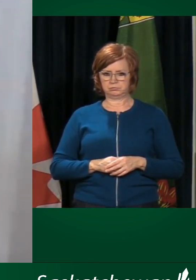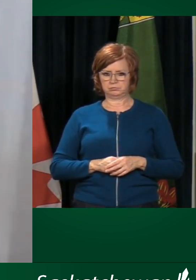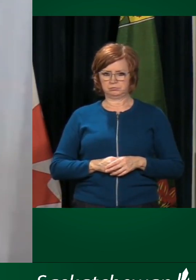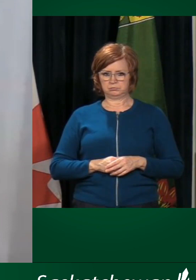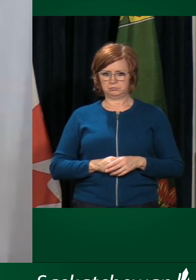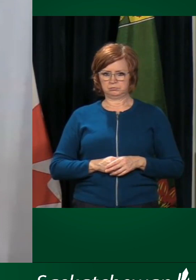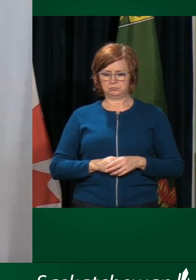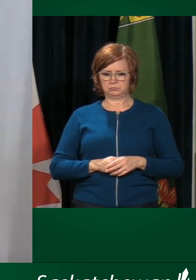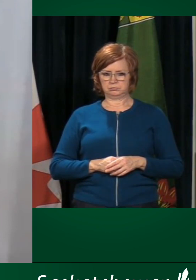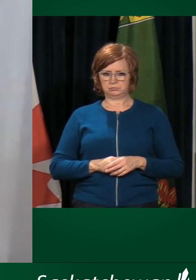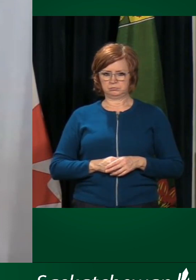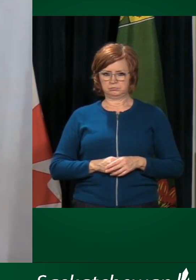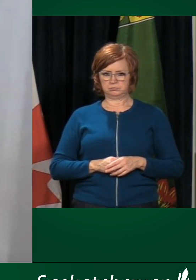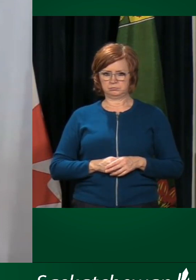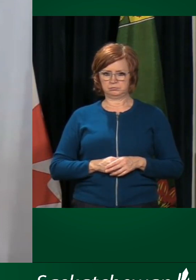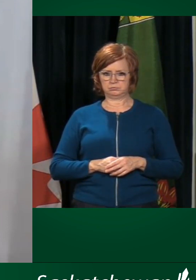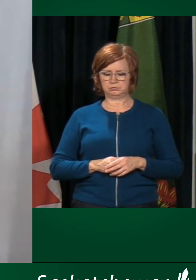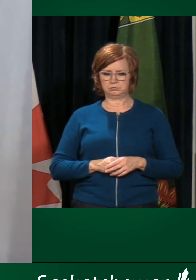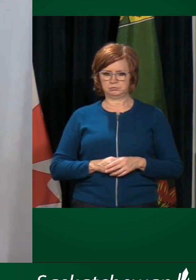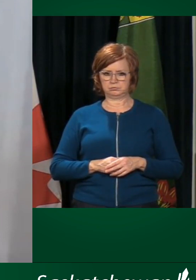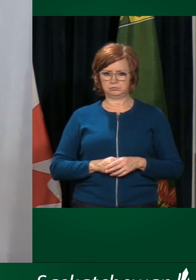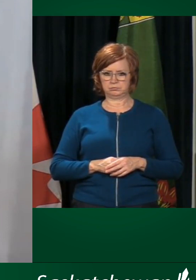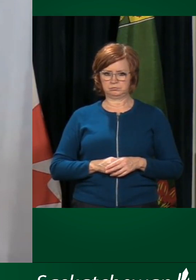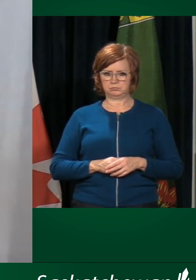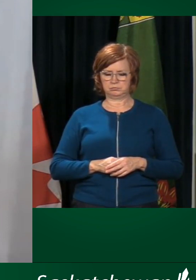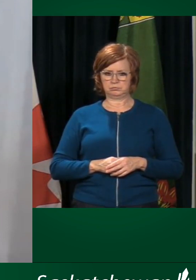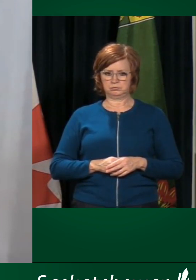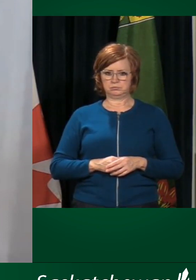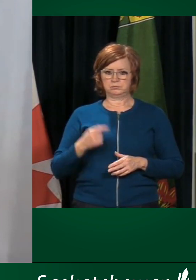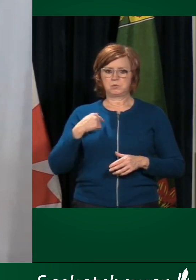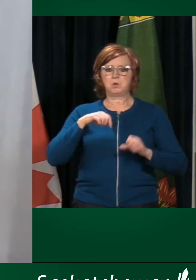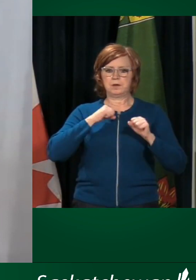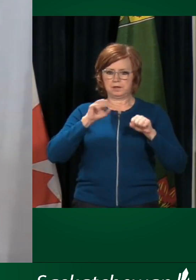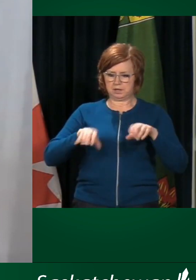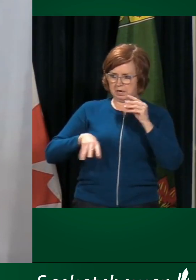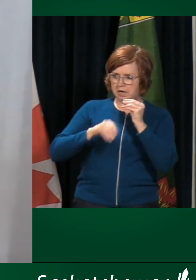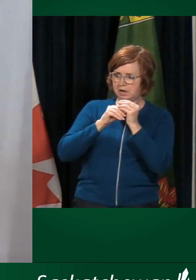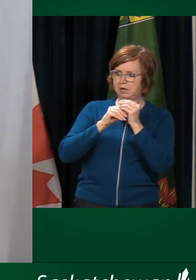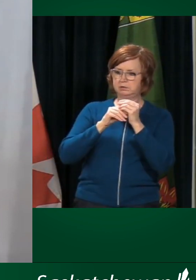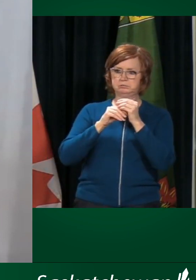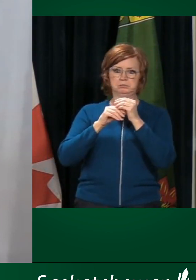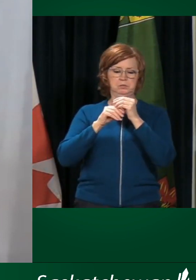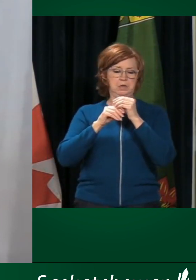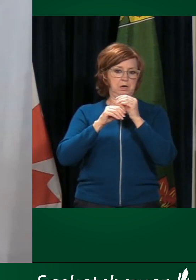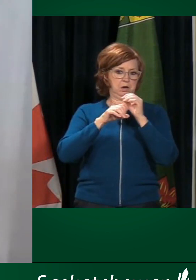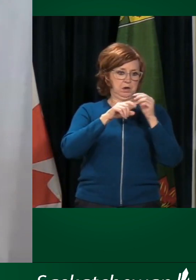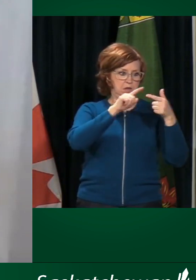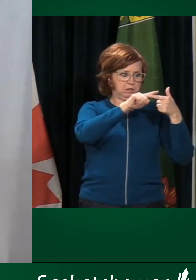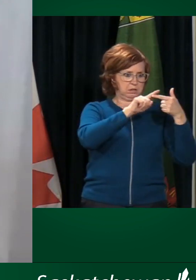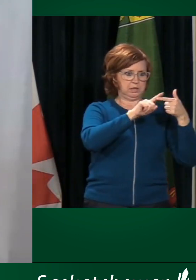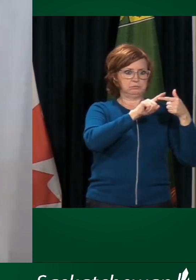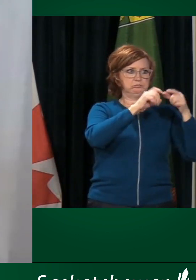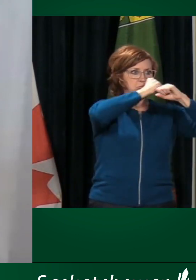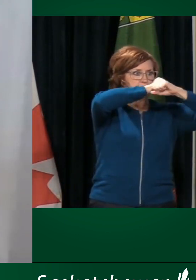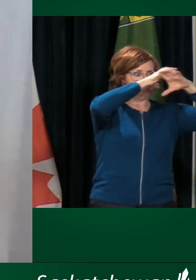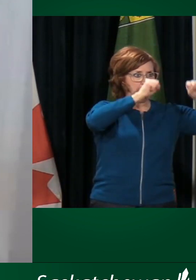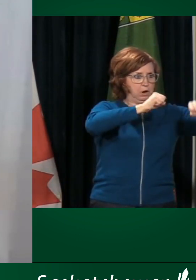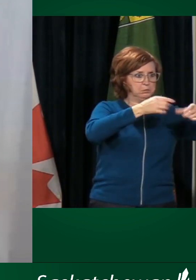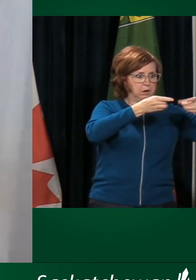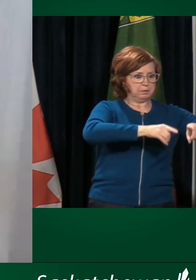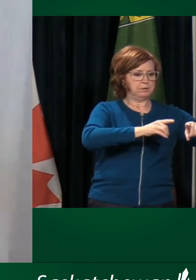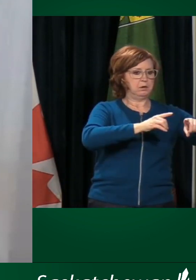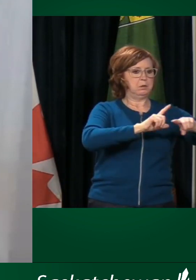on, in the what-if scenarios, we can add on different types of interventions, different types of populations, different things like